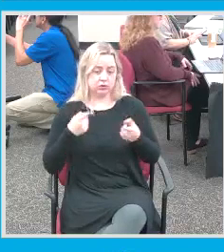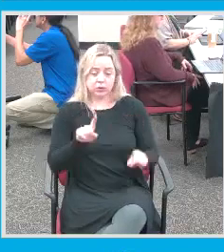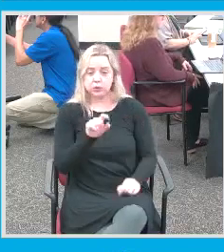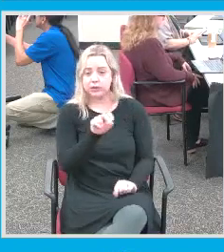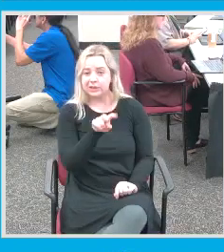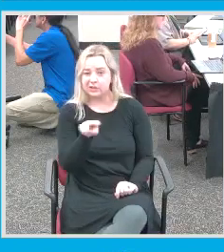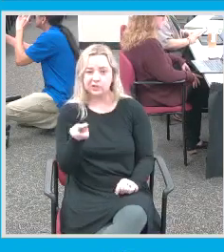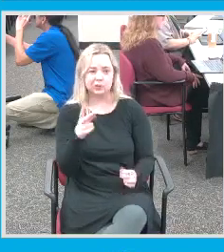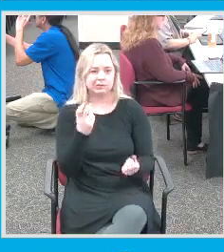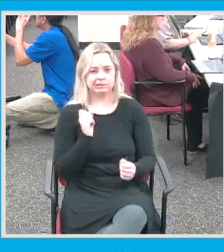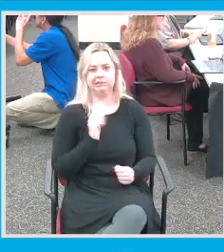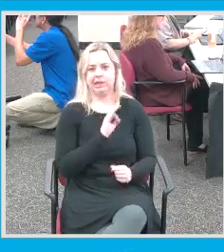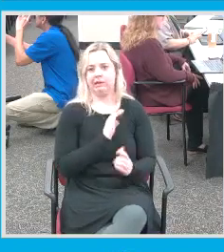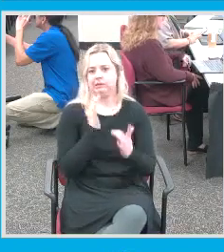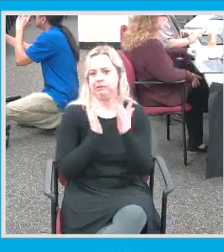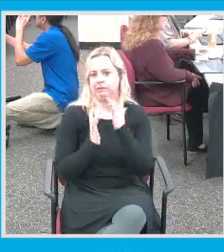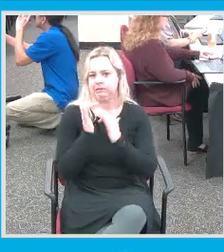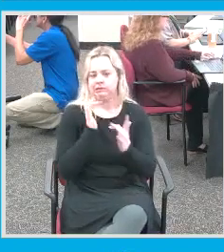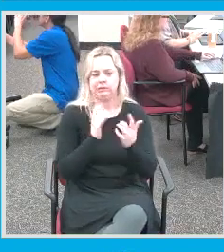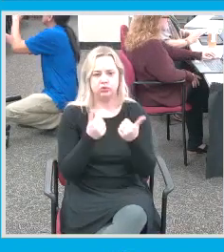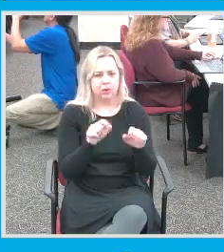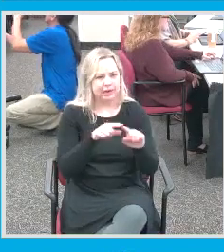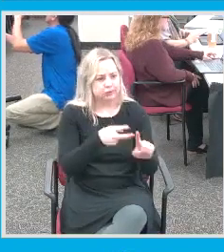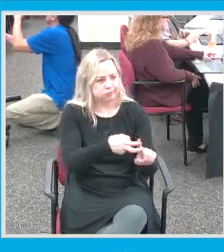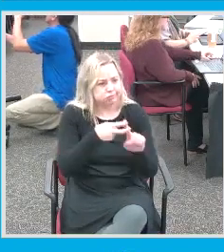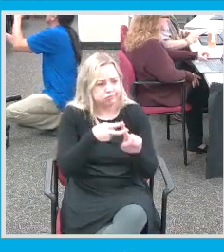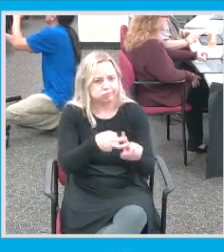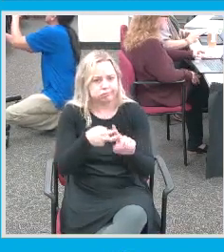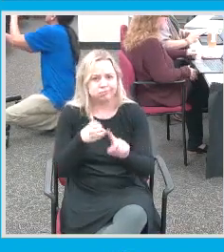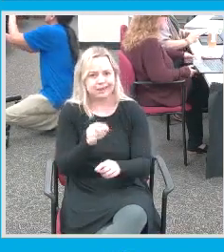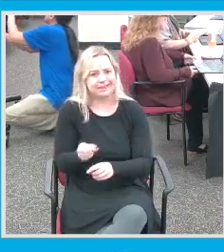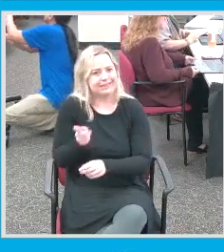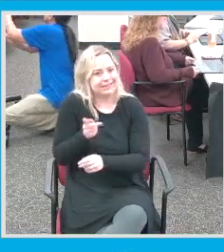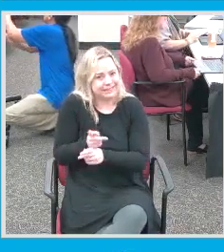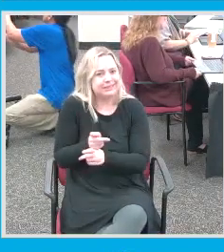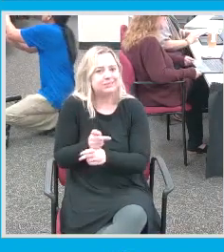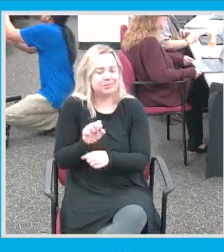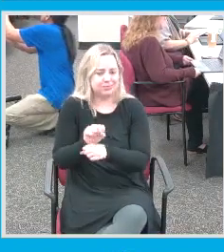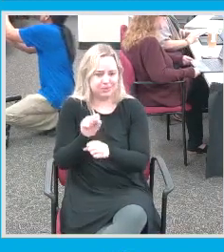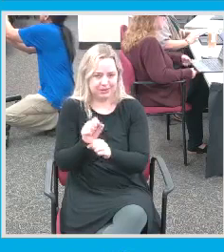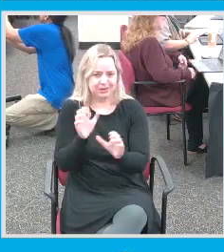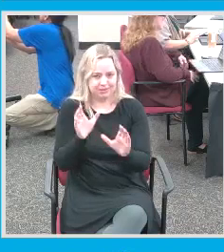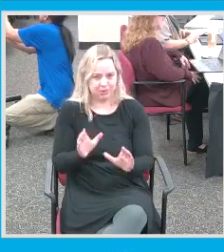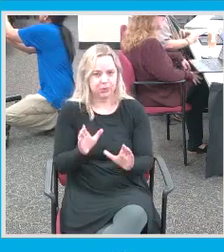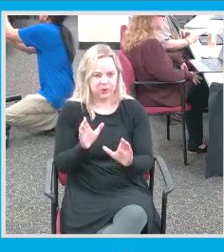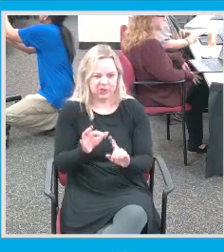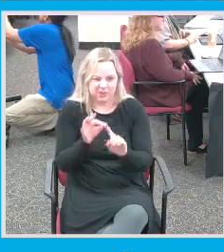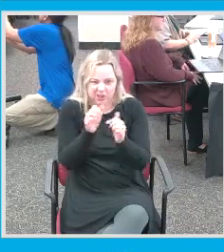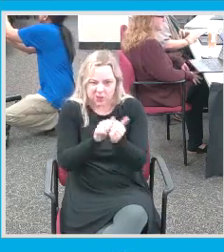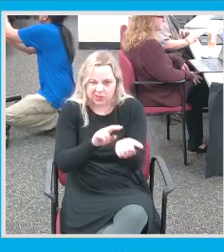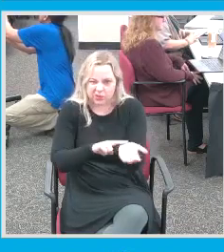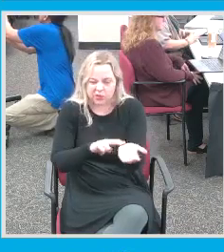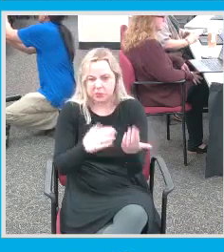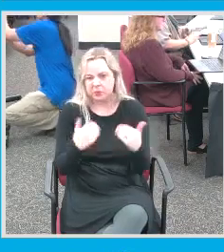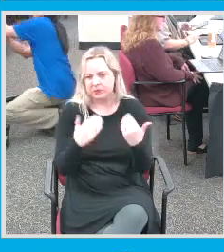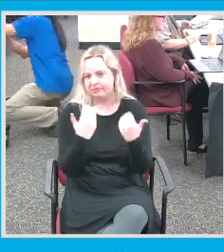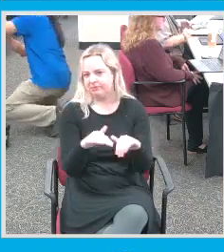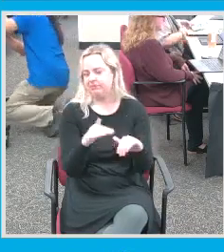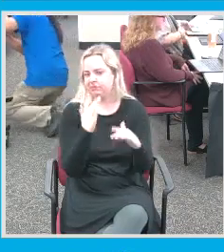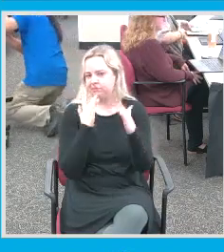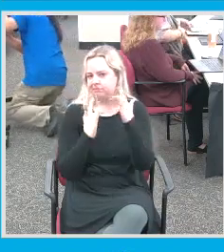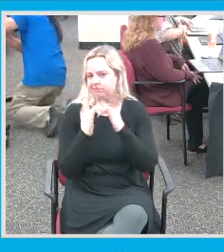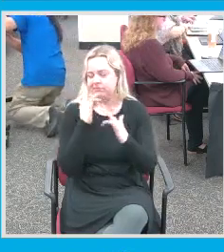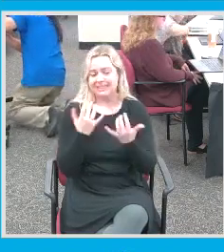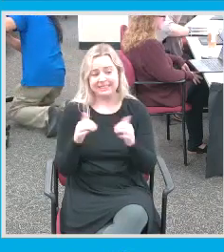staffing challenges, including recruitment and retention, especially with nurses. So still kind of working at limited capacity. We still have a few